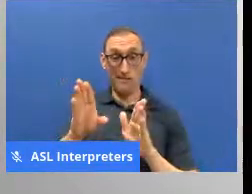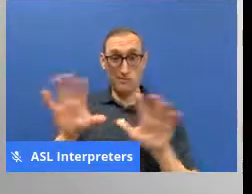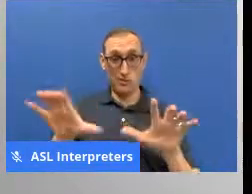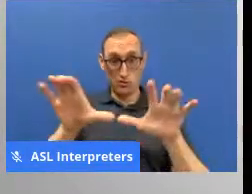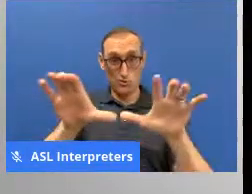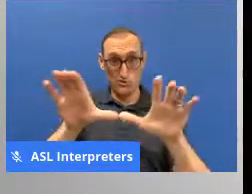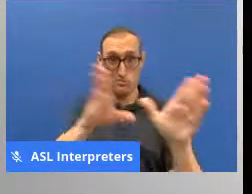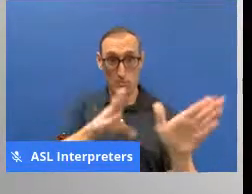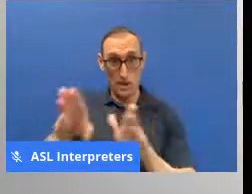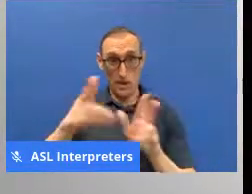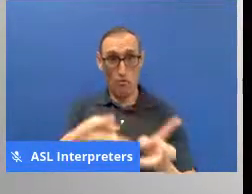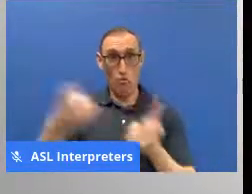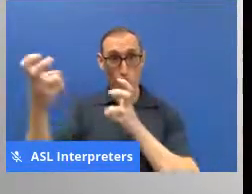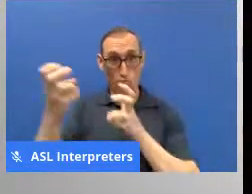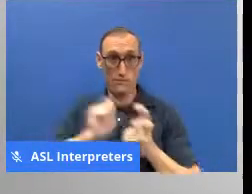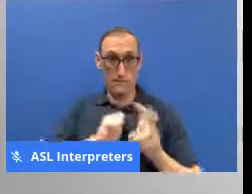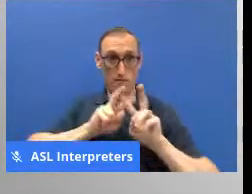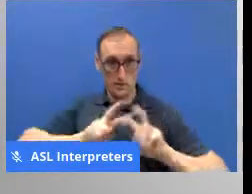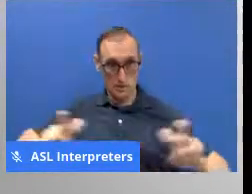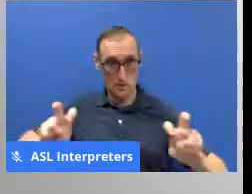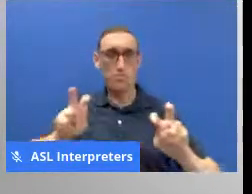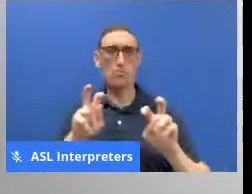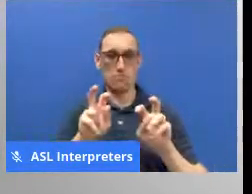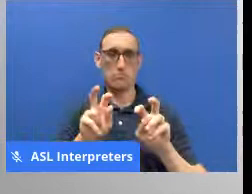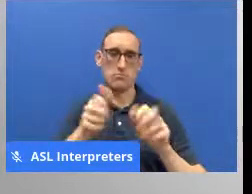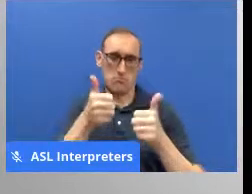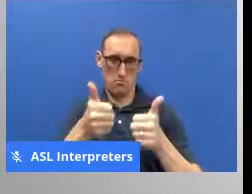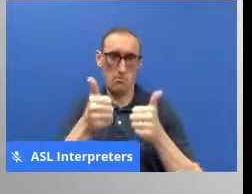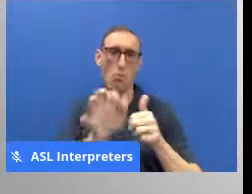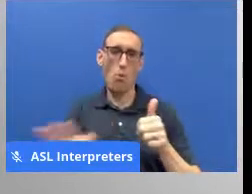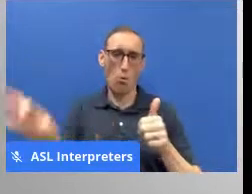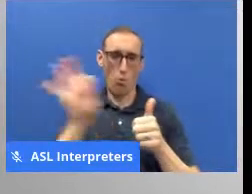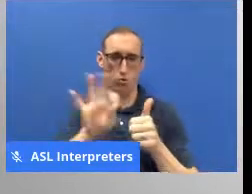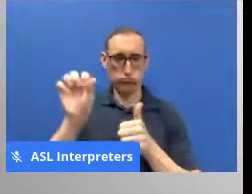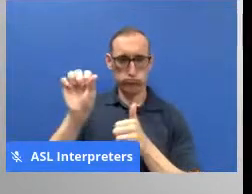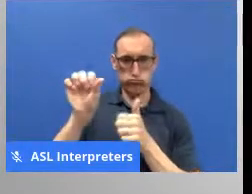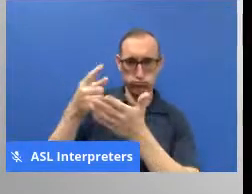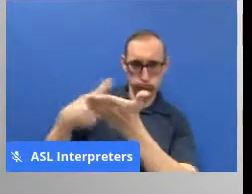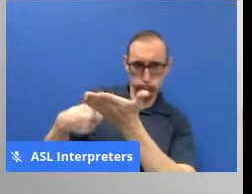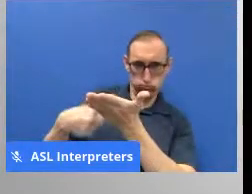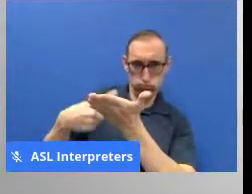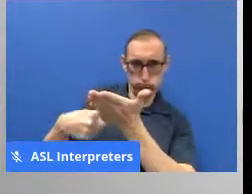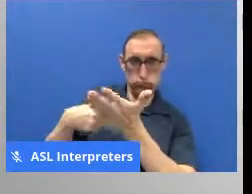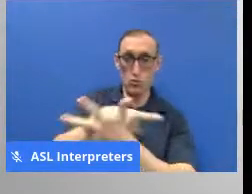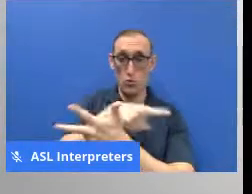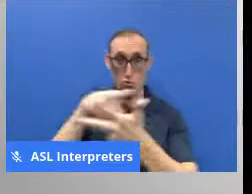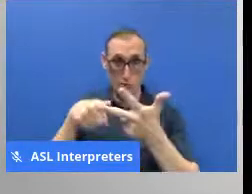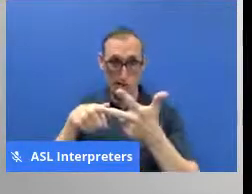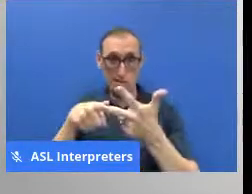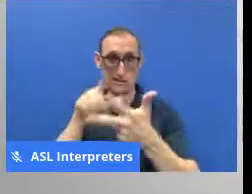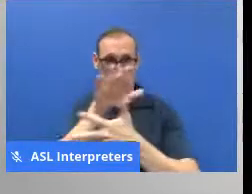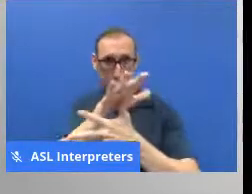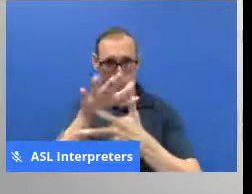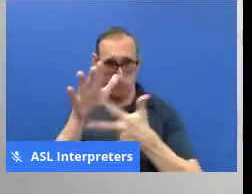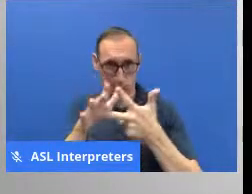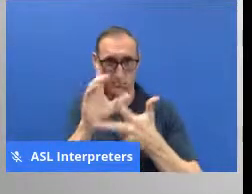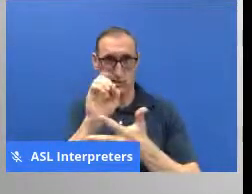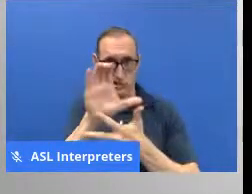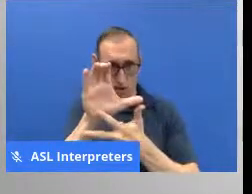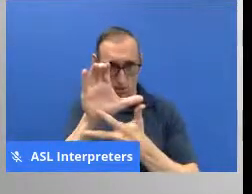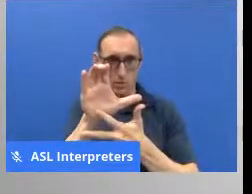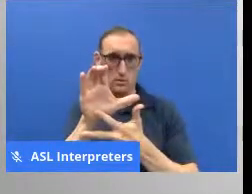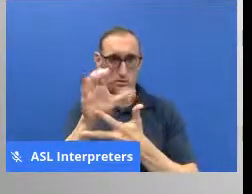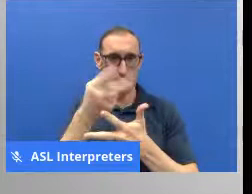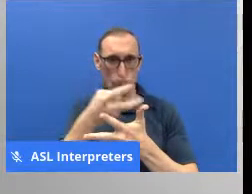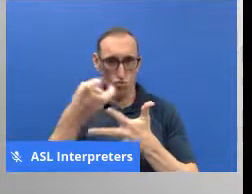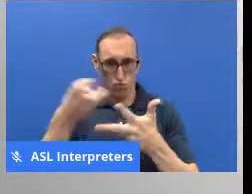itself. I think those are the three key documents. There are obviously a lot of other documents that are, referenced and